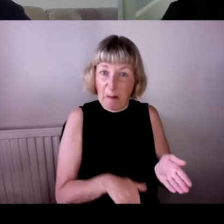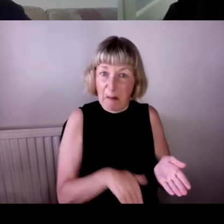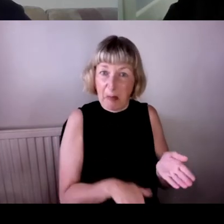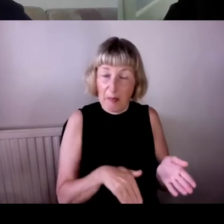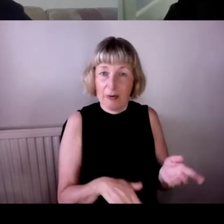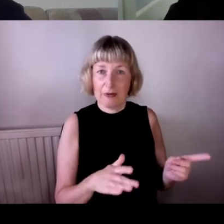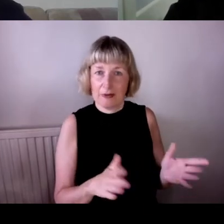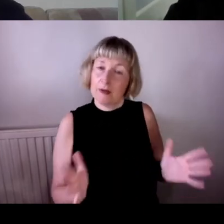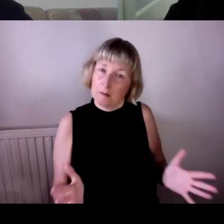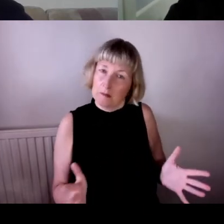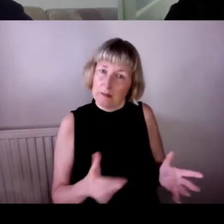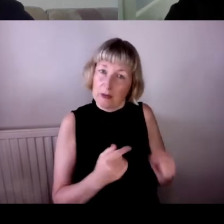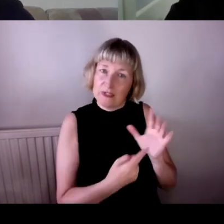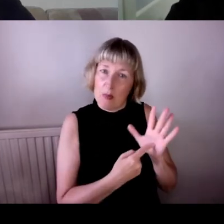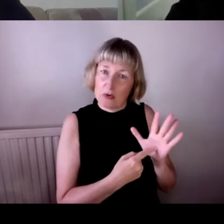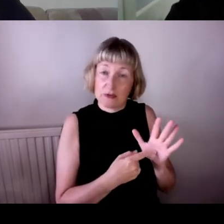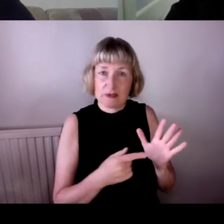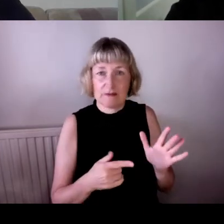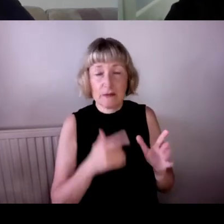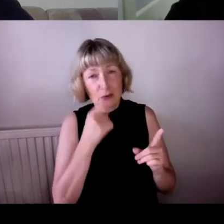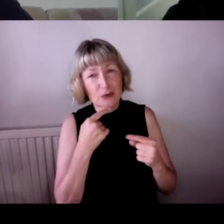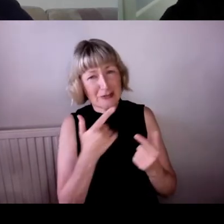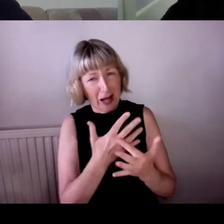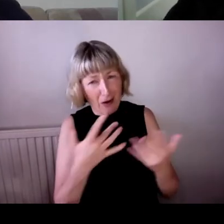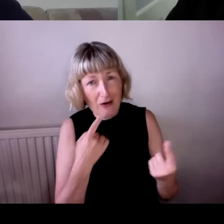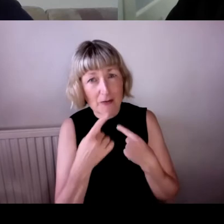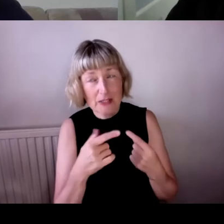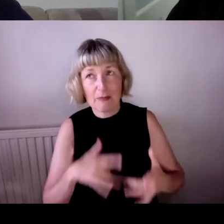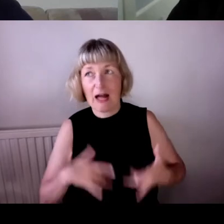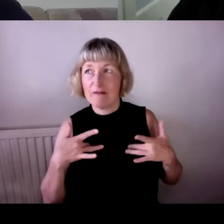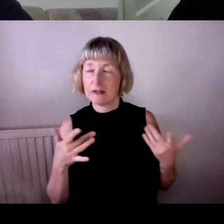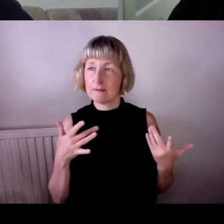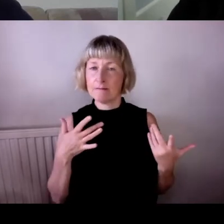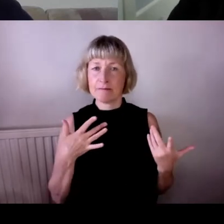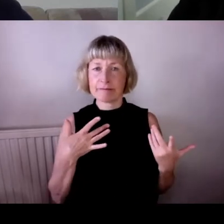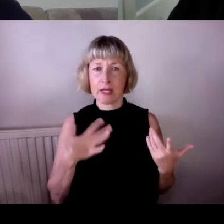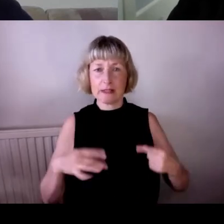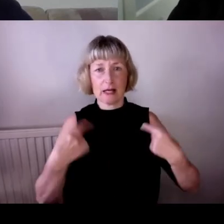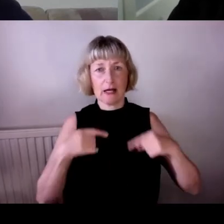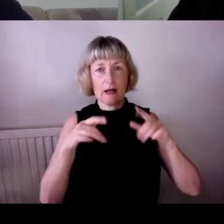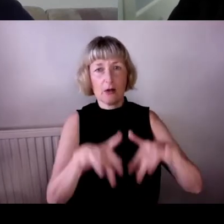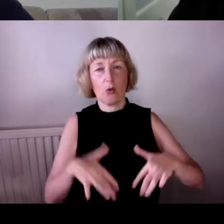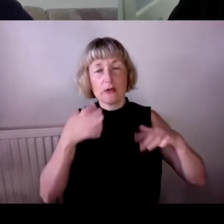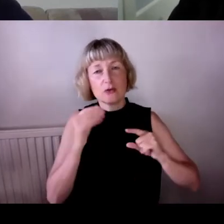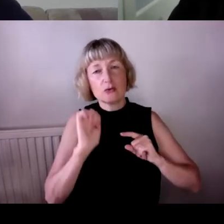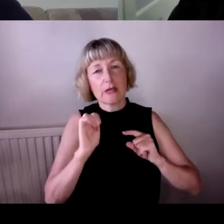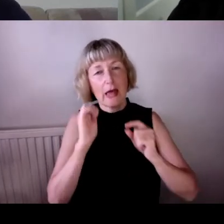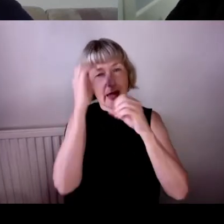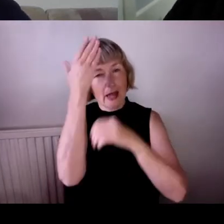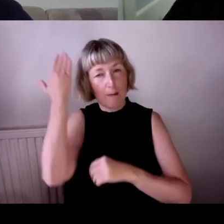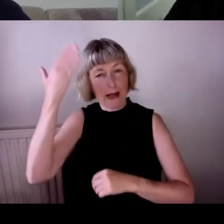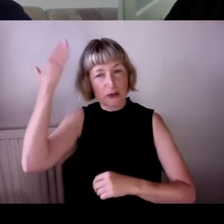of things there, but I felt I really kind of needed to use let the audience use their imagination. Once you've